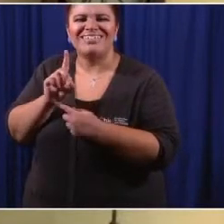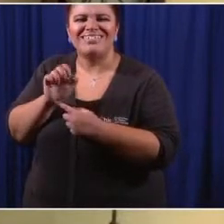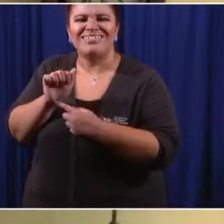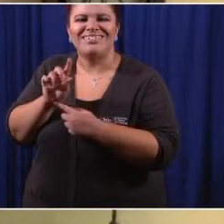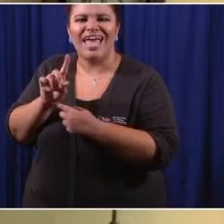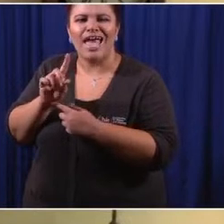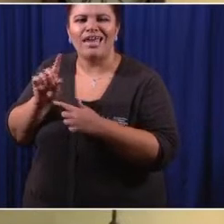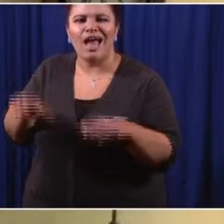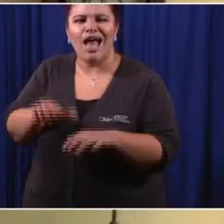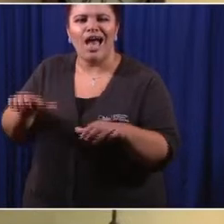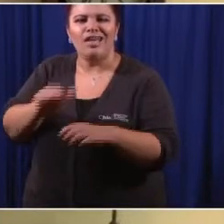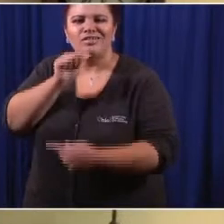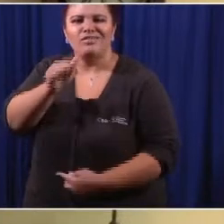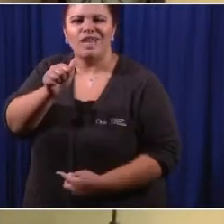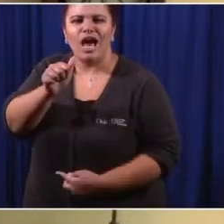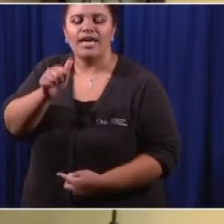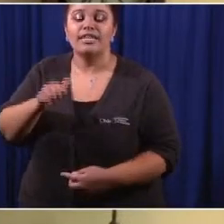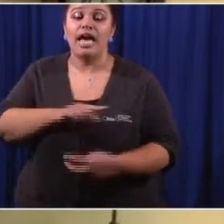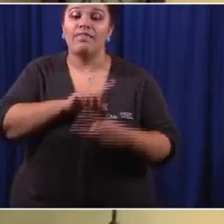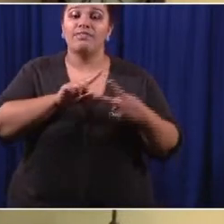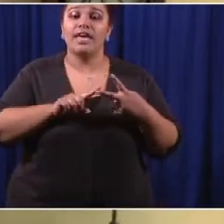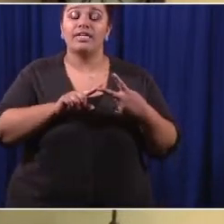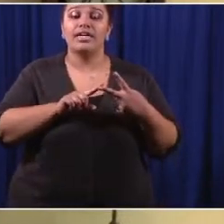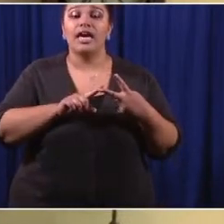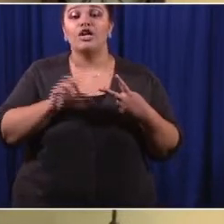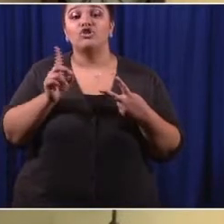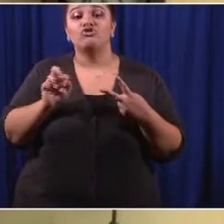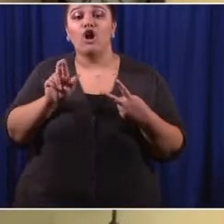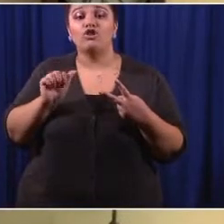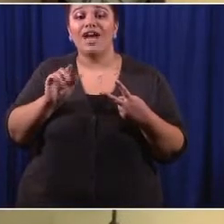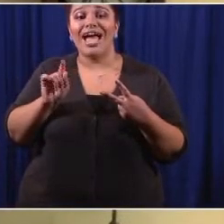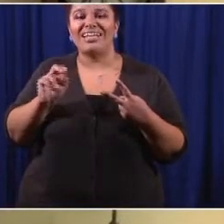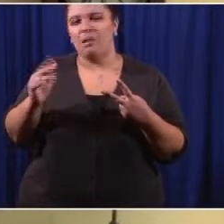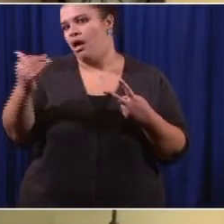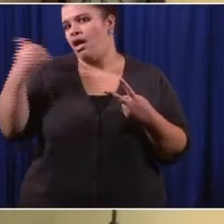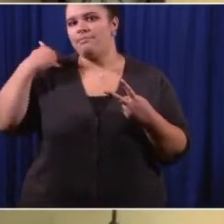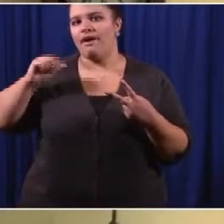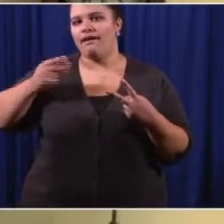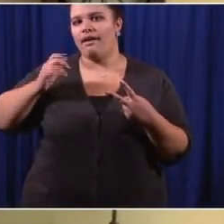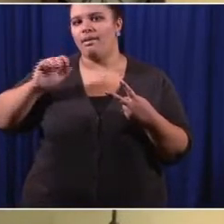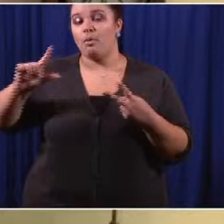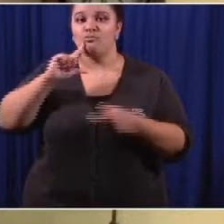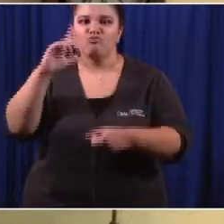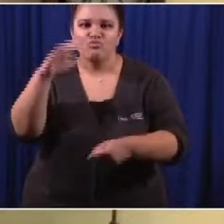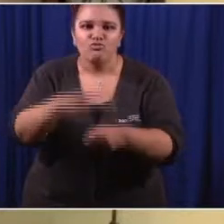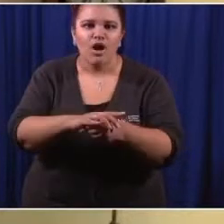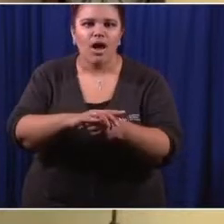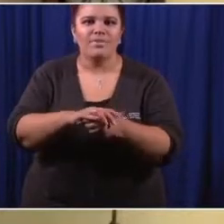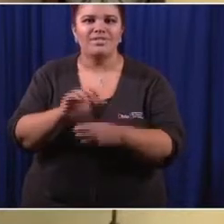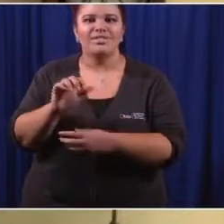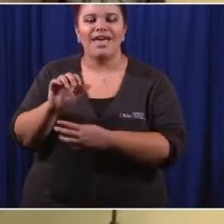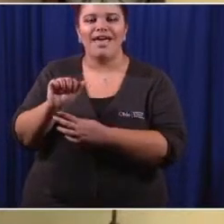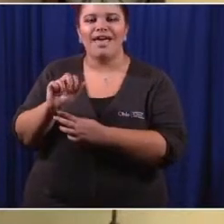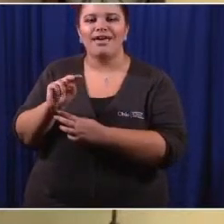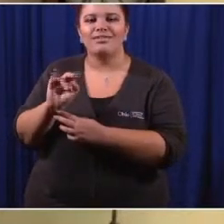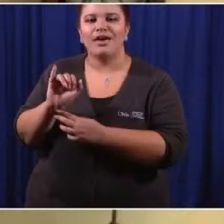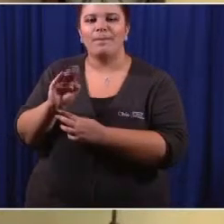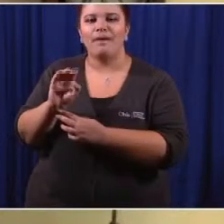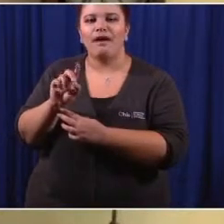with the antibody testing study Dr. Acton promised back in April? Thank you. Yeah, the antibody